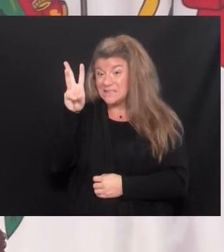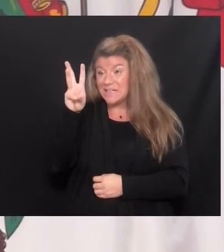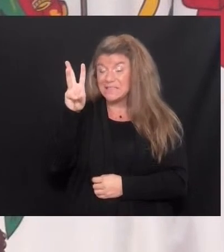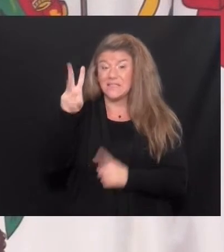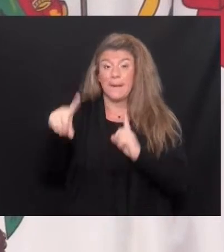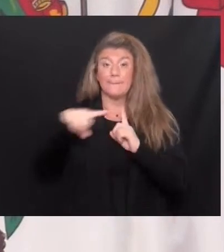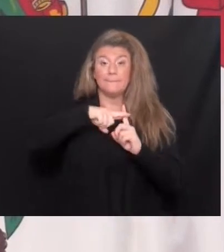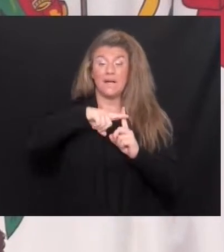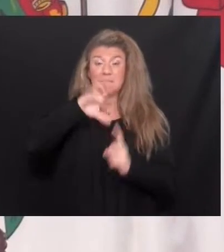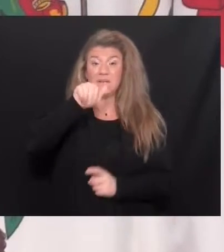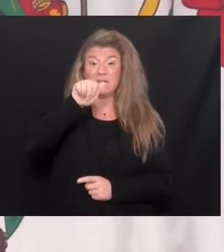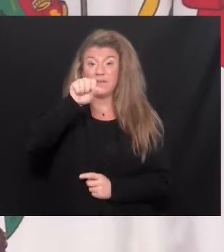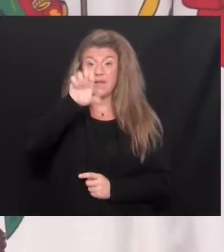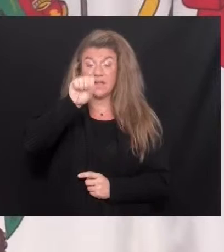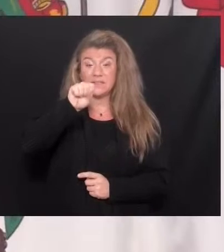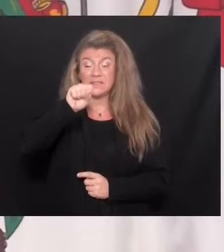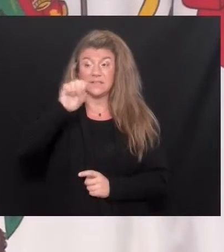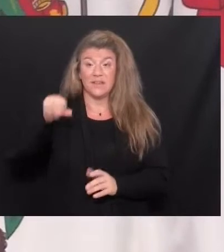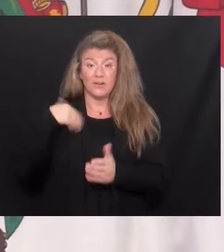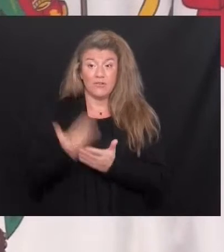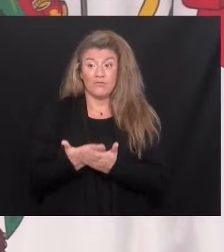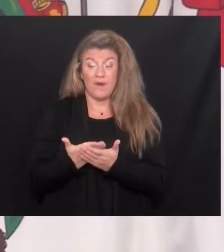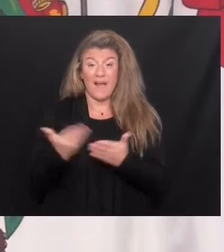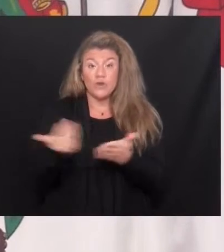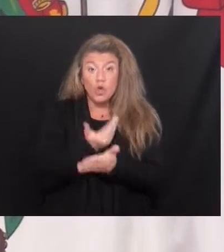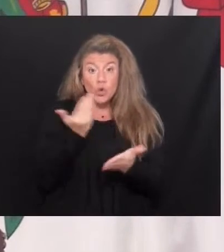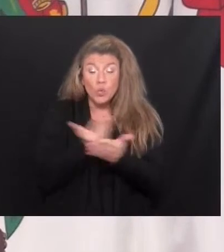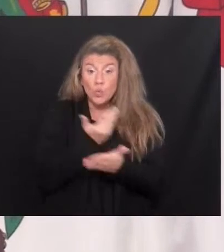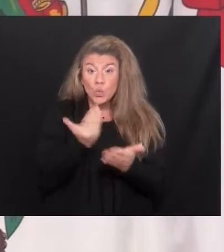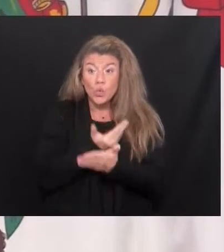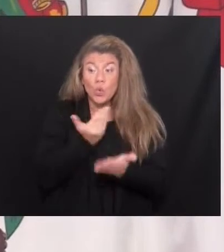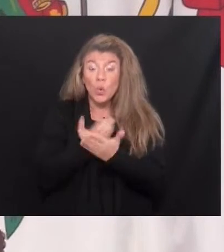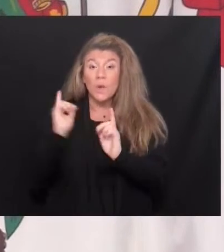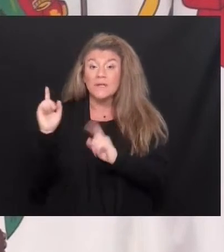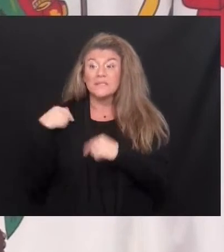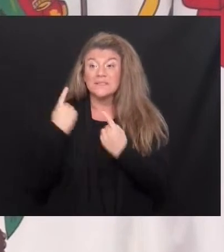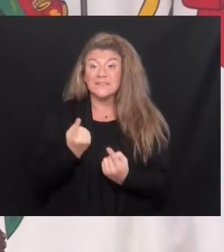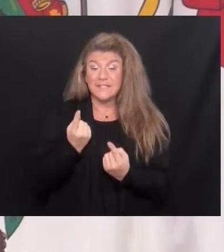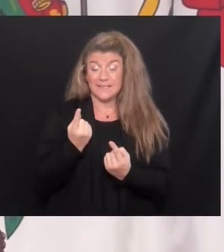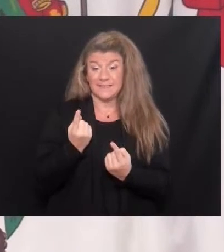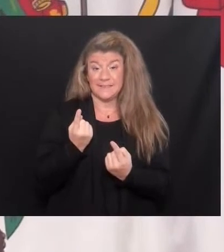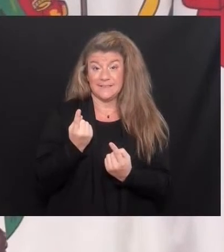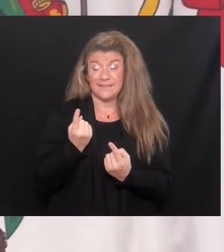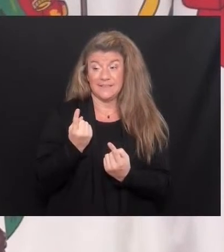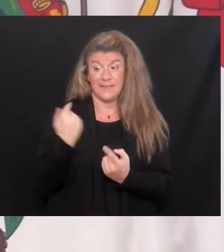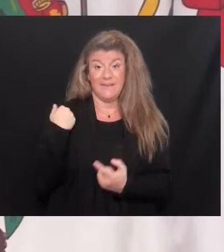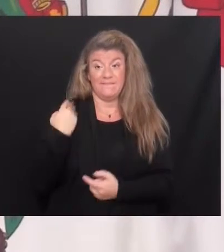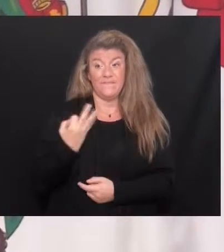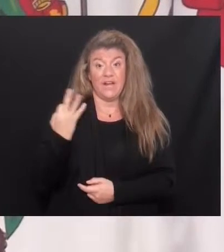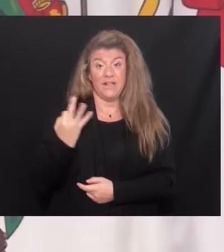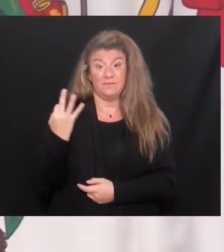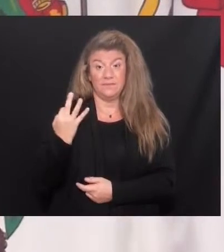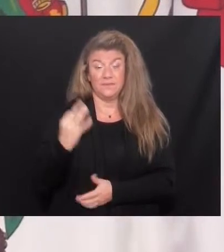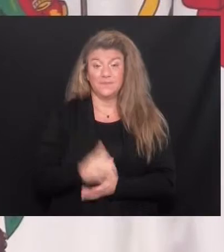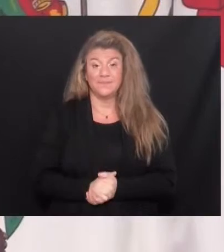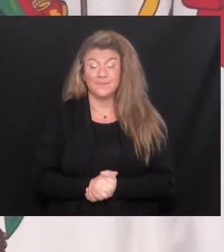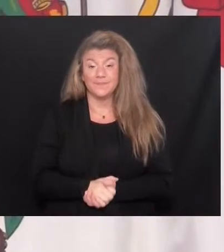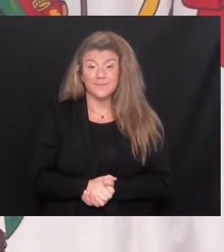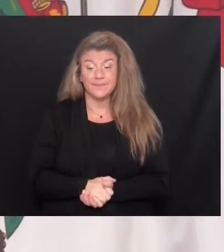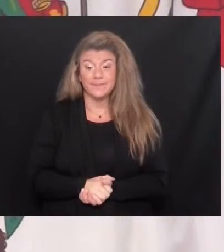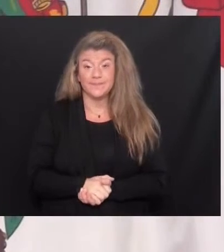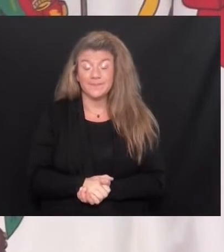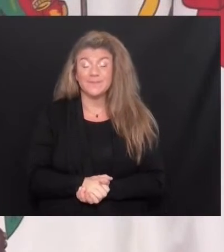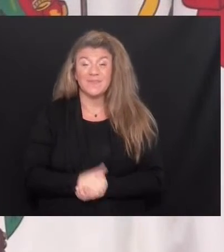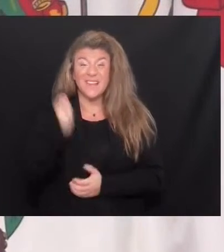2,486 positive cases that have come in, new positive cases since our last update on last Friday.